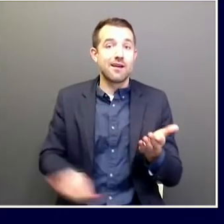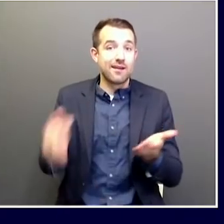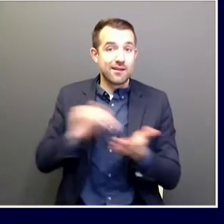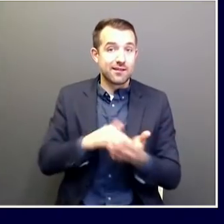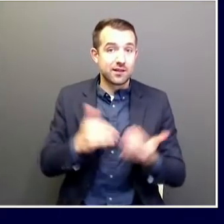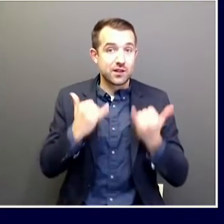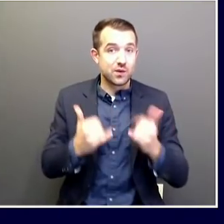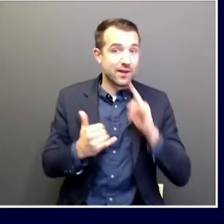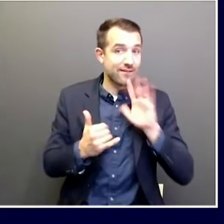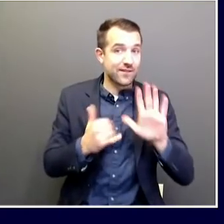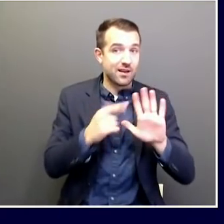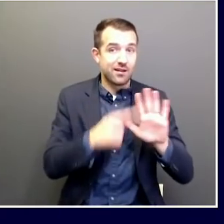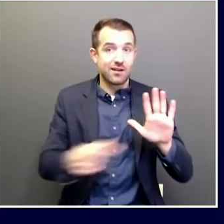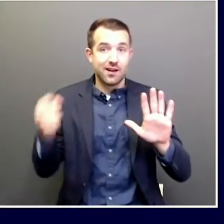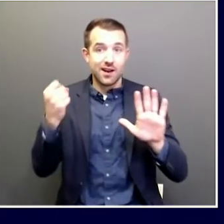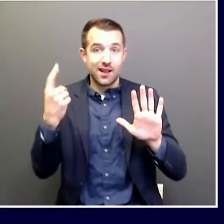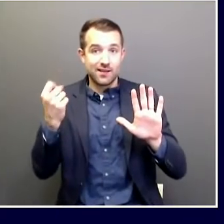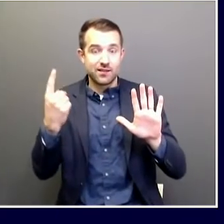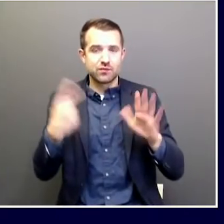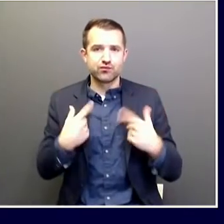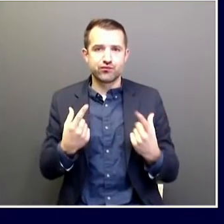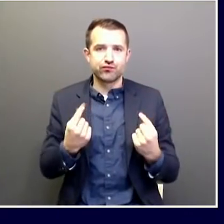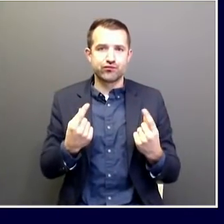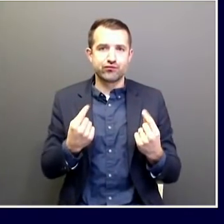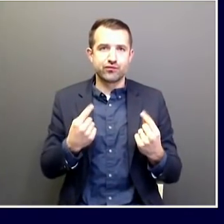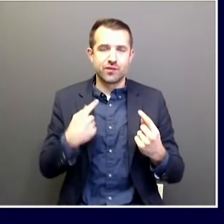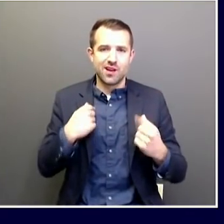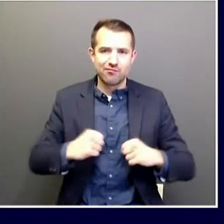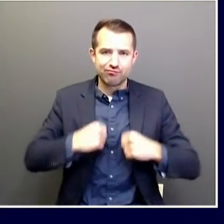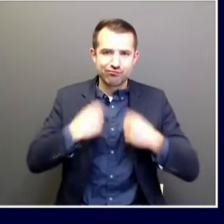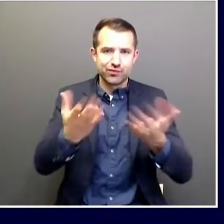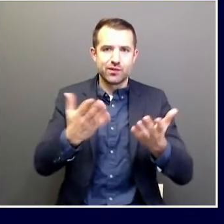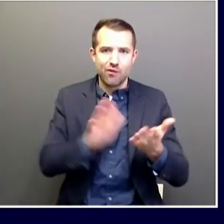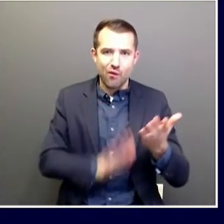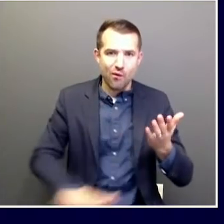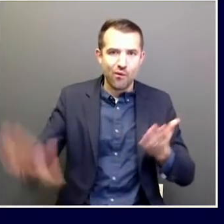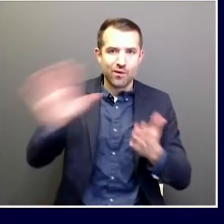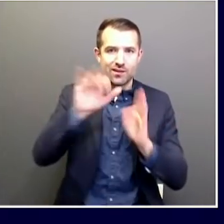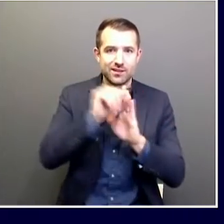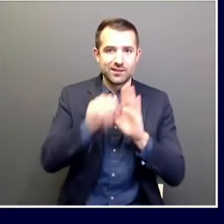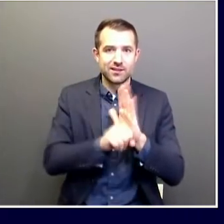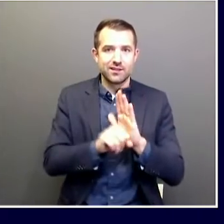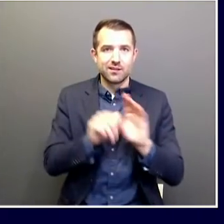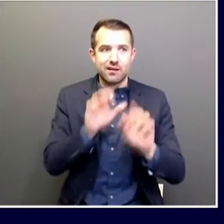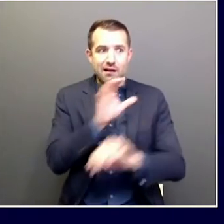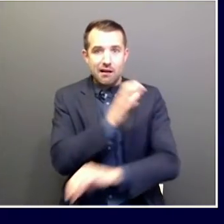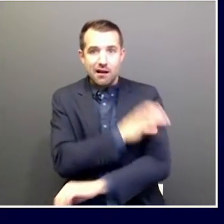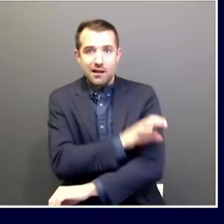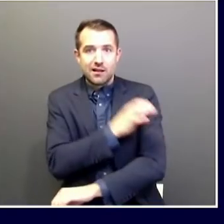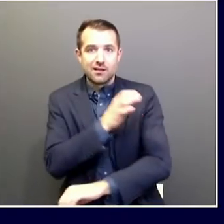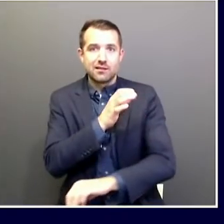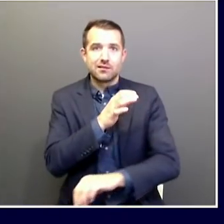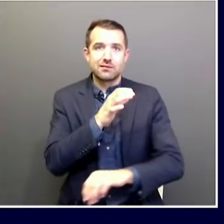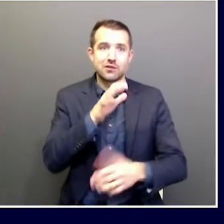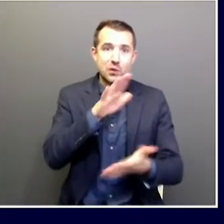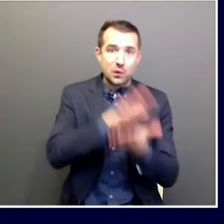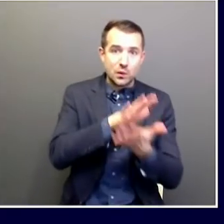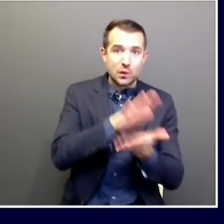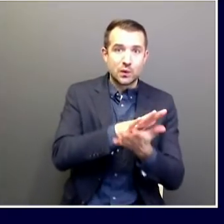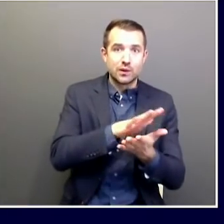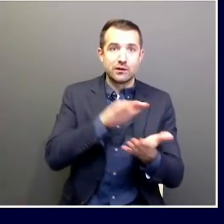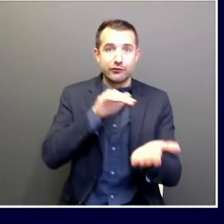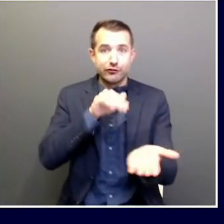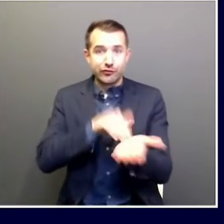offices, school-located clinics, commercial pharmacies, but it's too early to tell whether there's a systematic